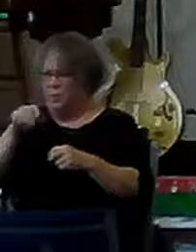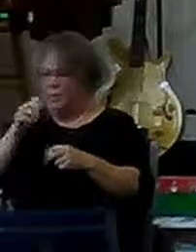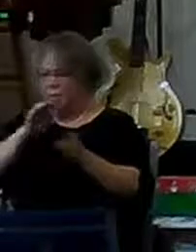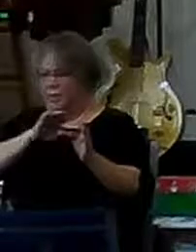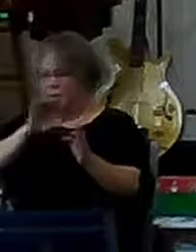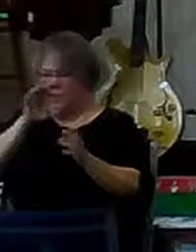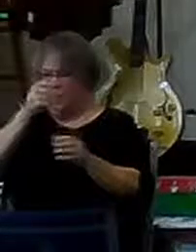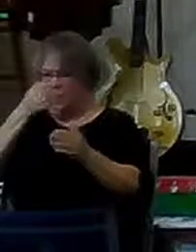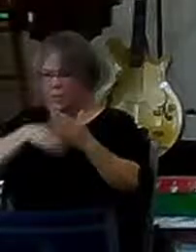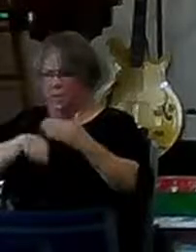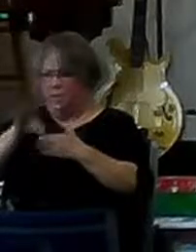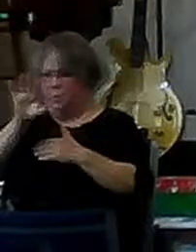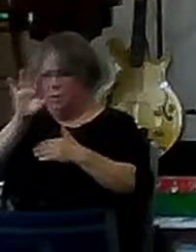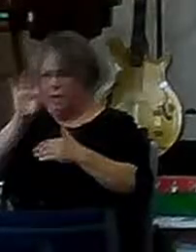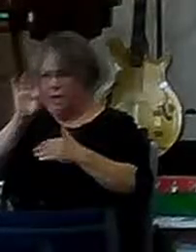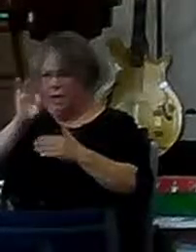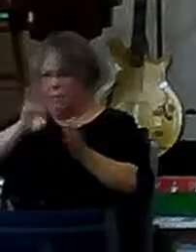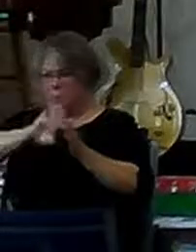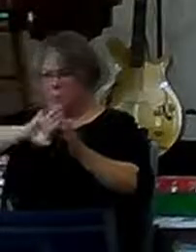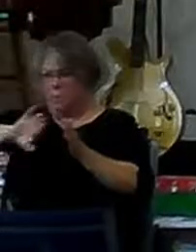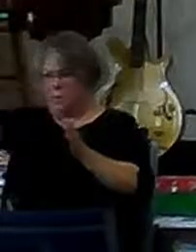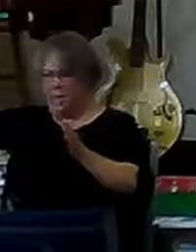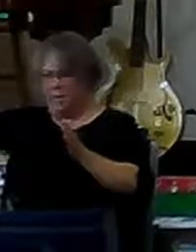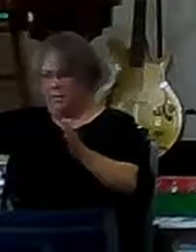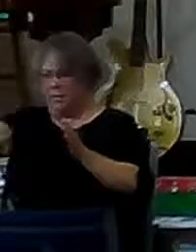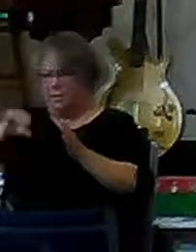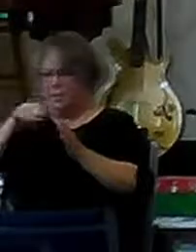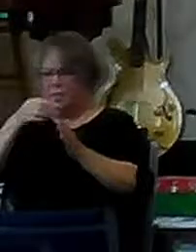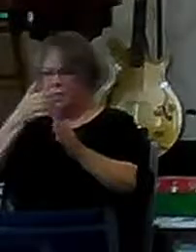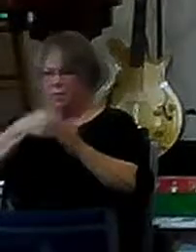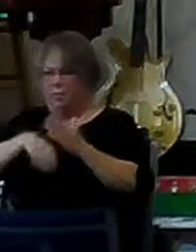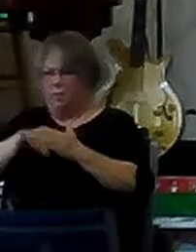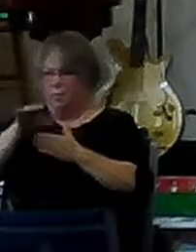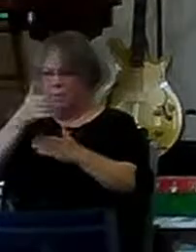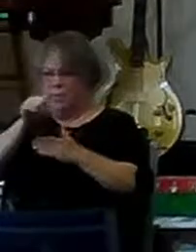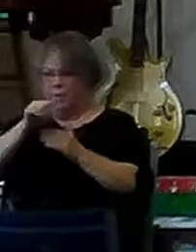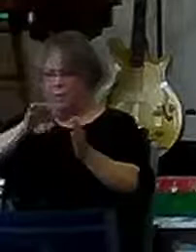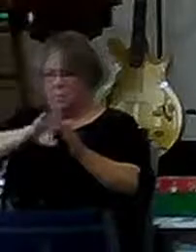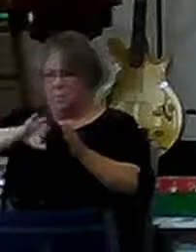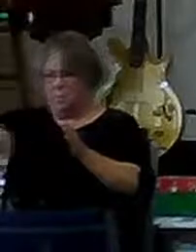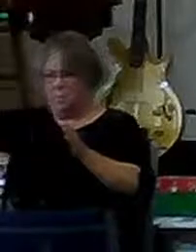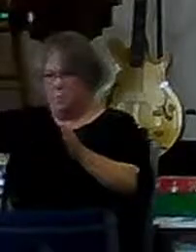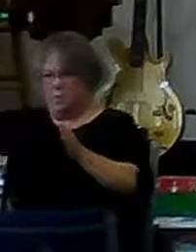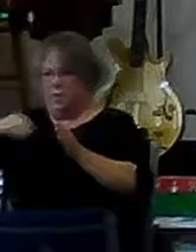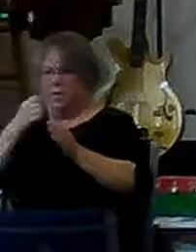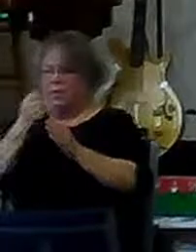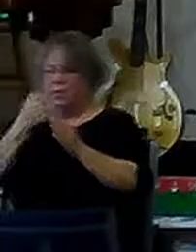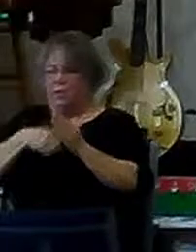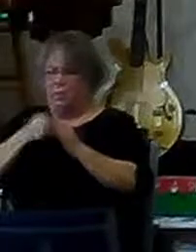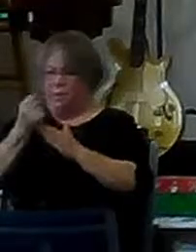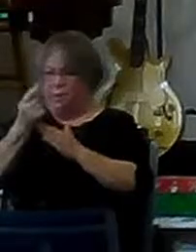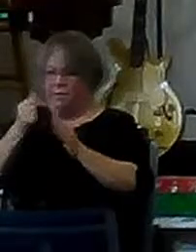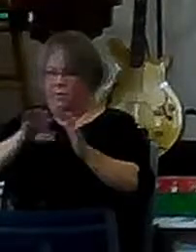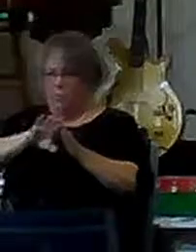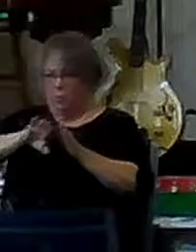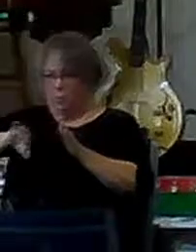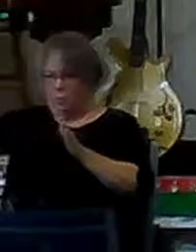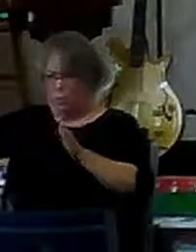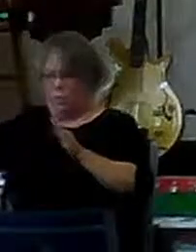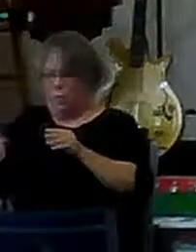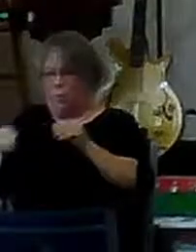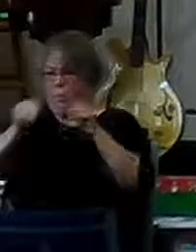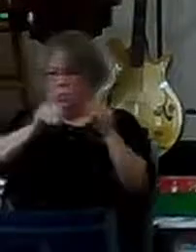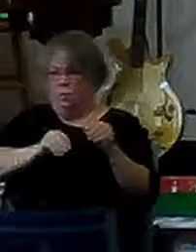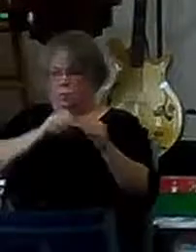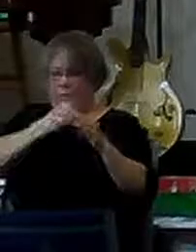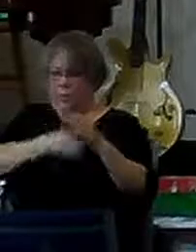9, chapter 10, and chapter 11. And we chuckle about that, but I think if we're